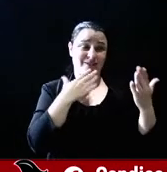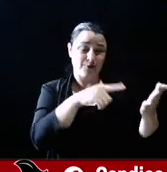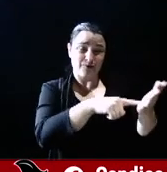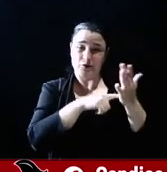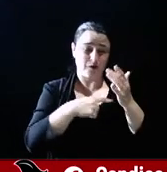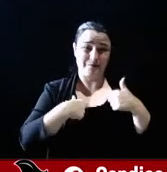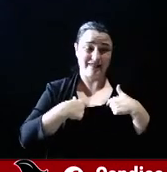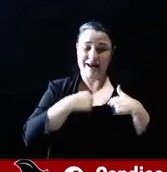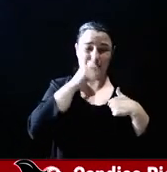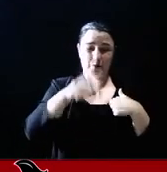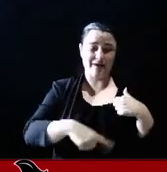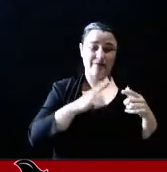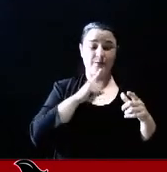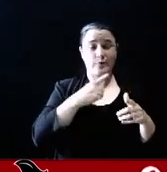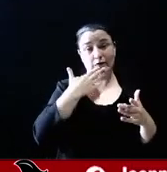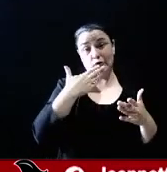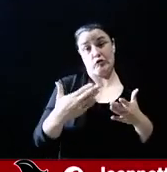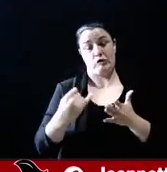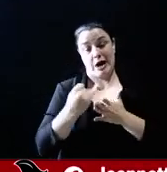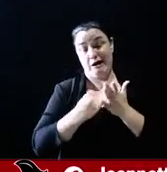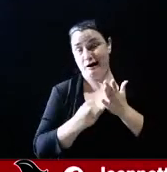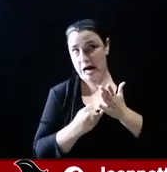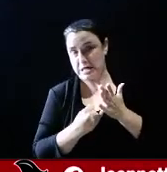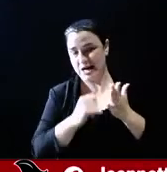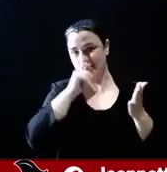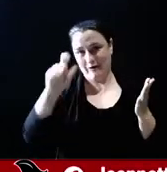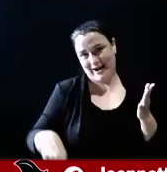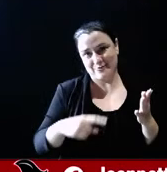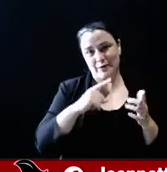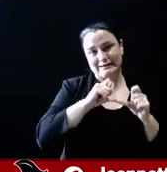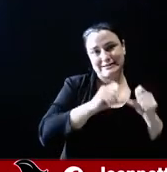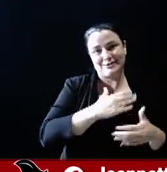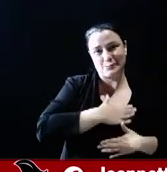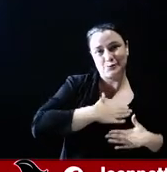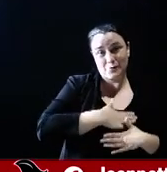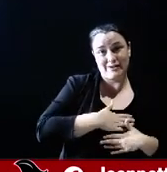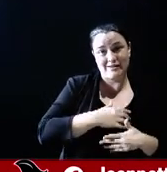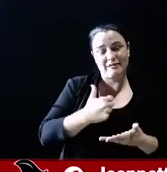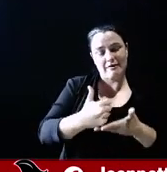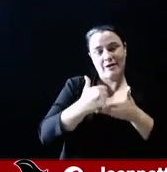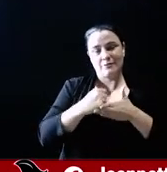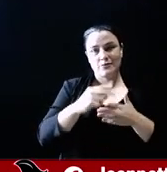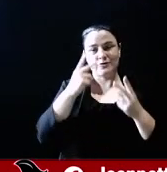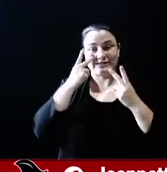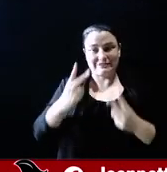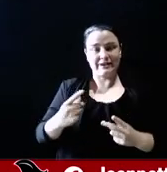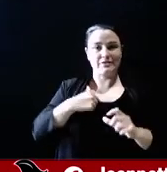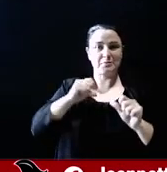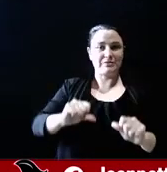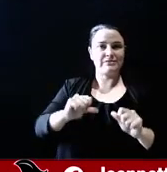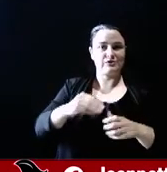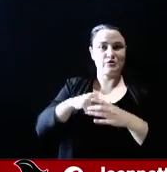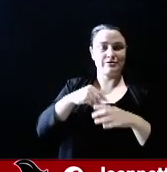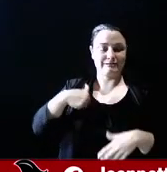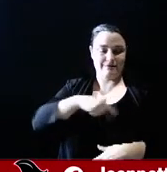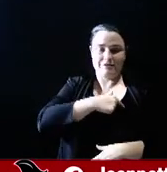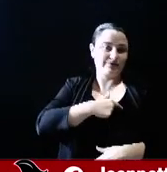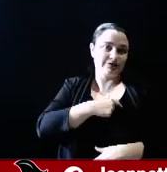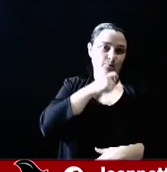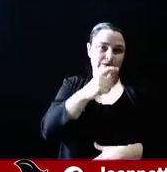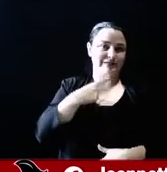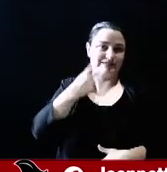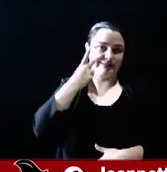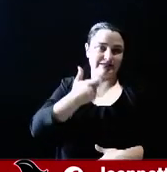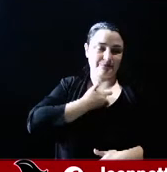to enjoy it, but more importantly, seeing the potential in others when they don't see it themselves. Thank you, Mrs. Levan and Mrs.